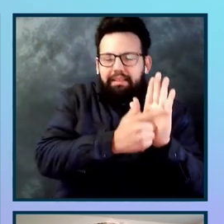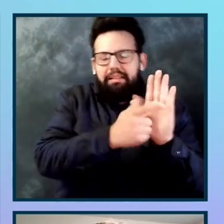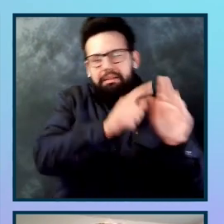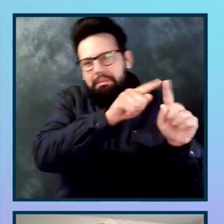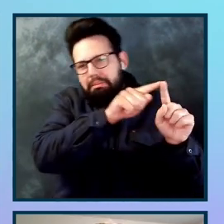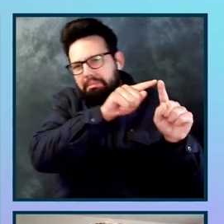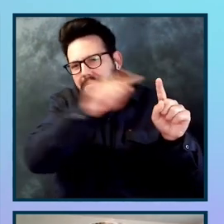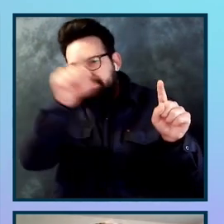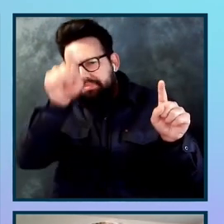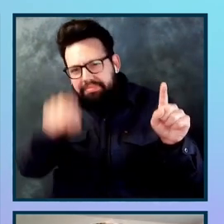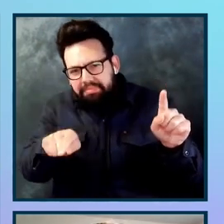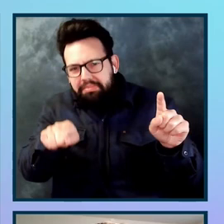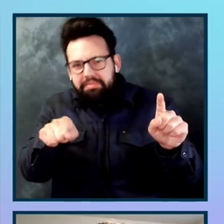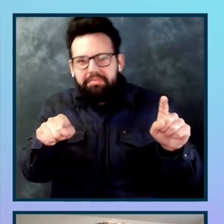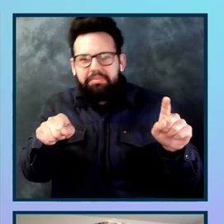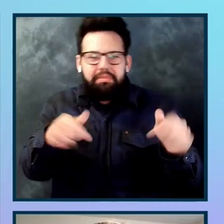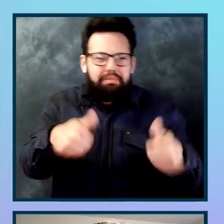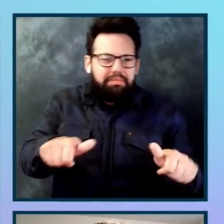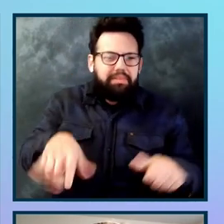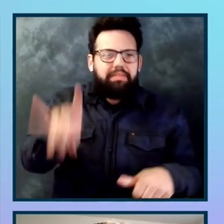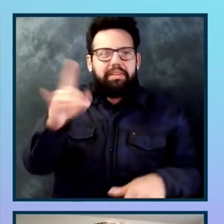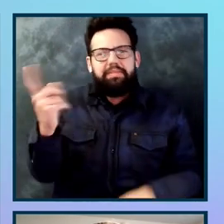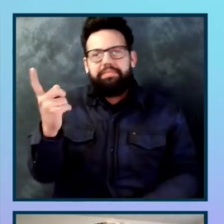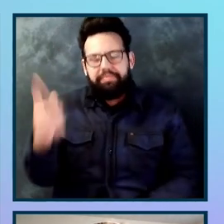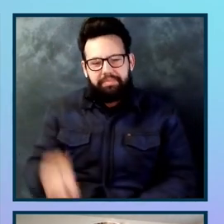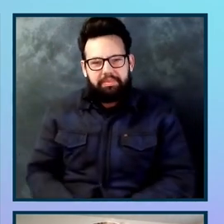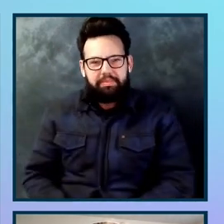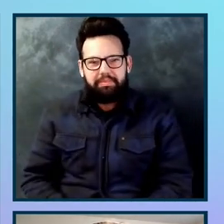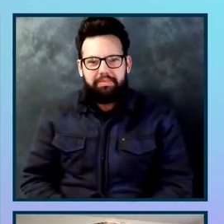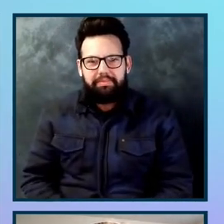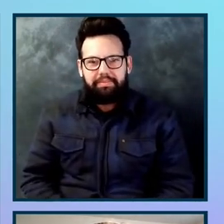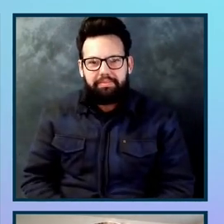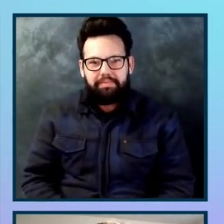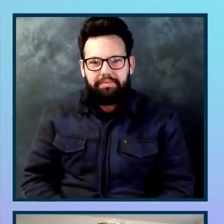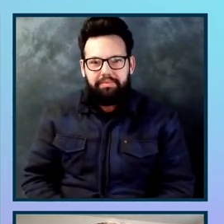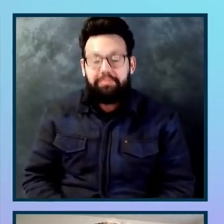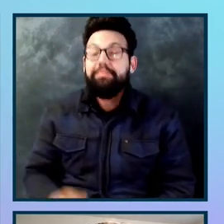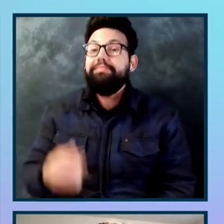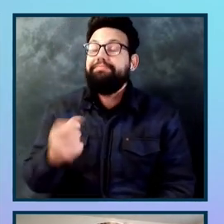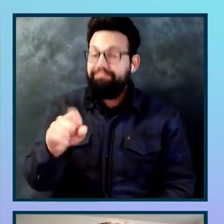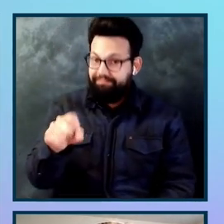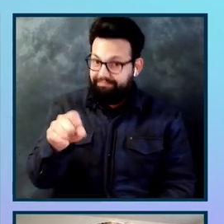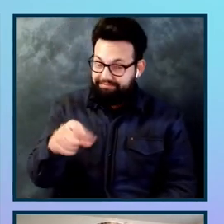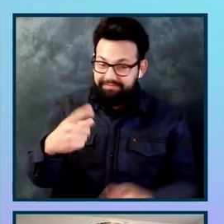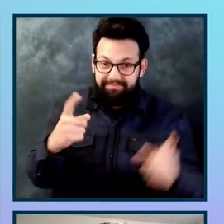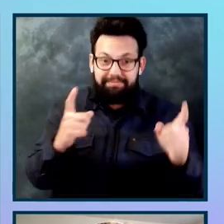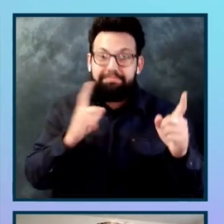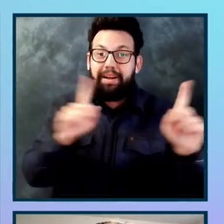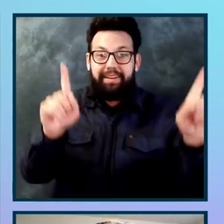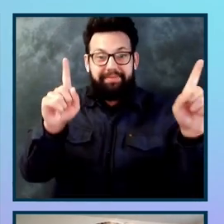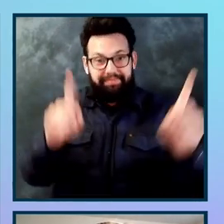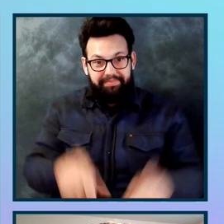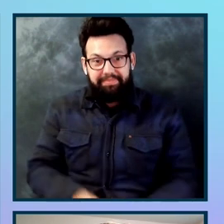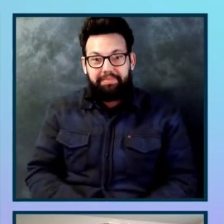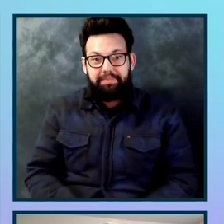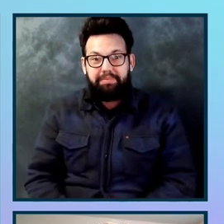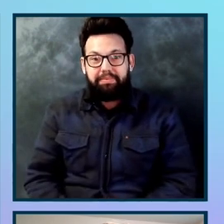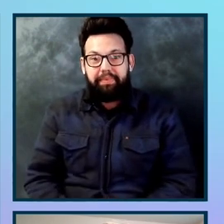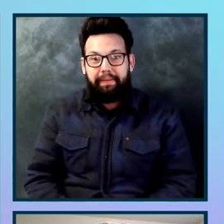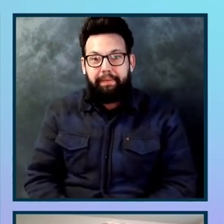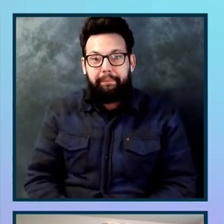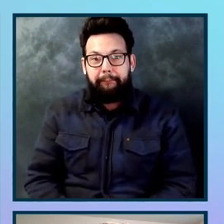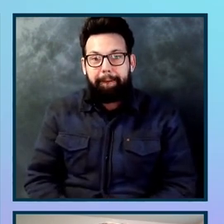legal page. Legal. Enter. Link legal. And they do. All right. So let's go ahead to their legal page.